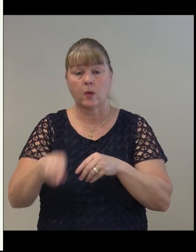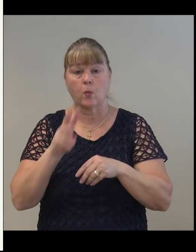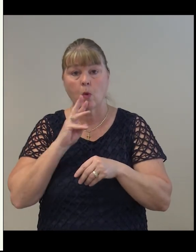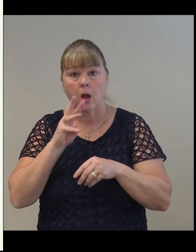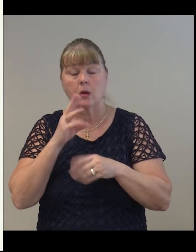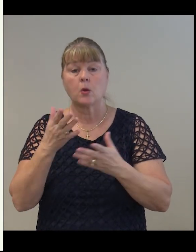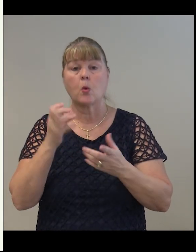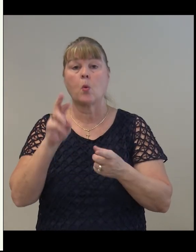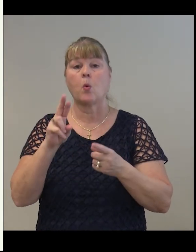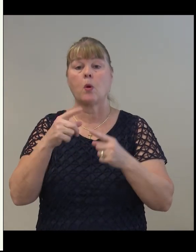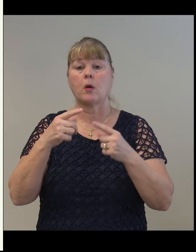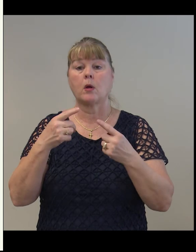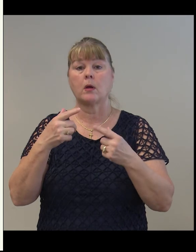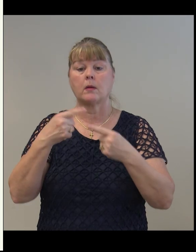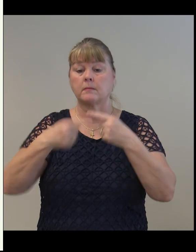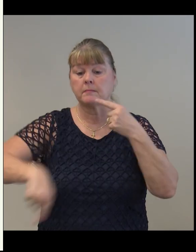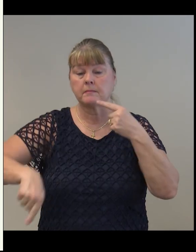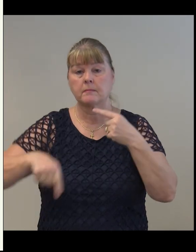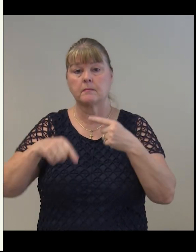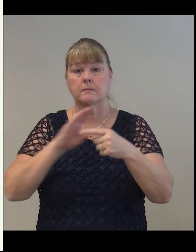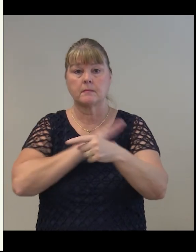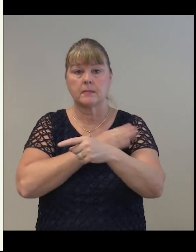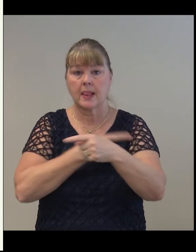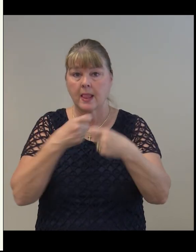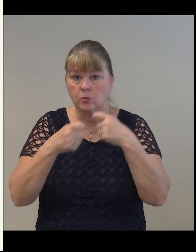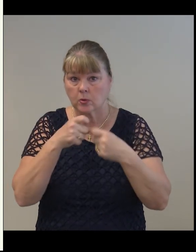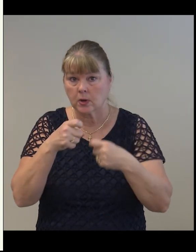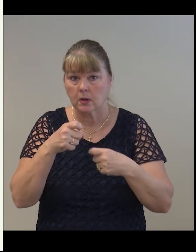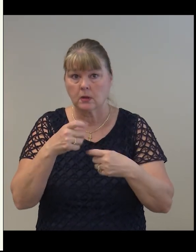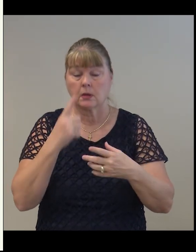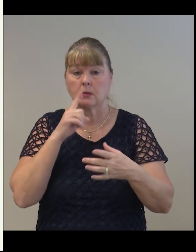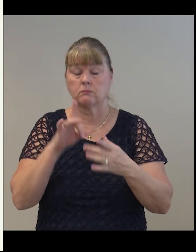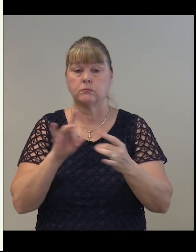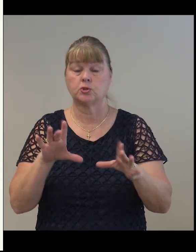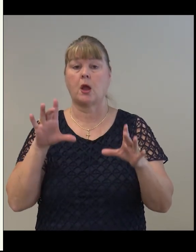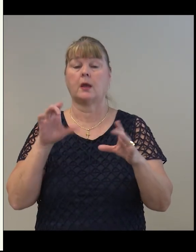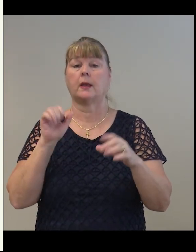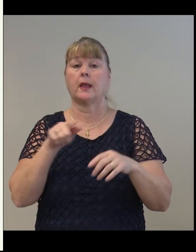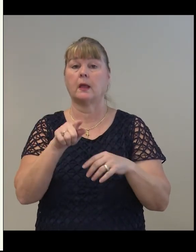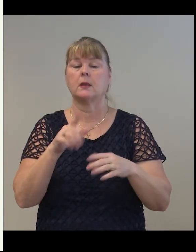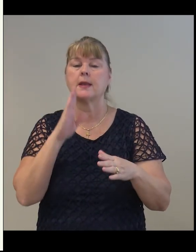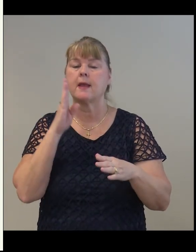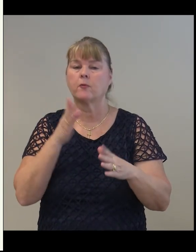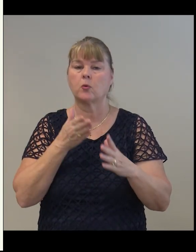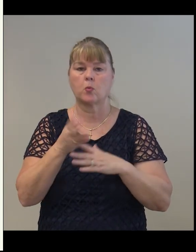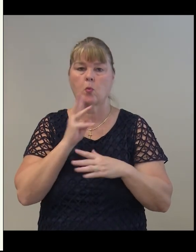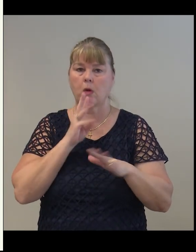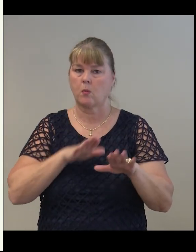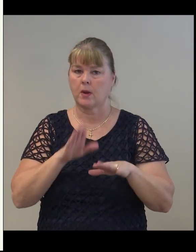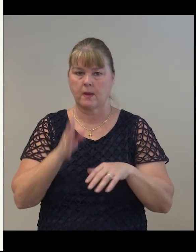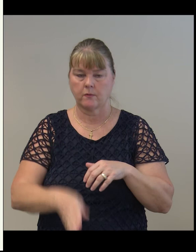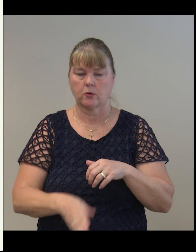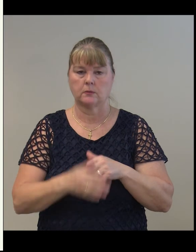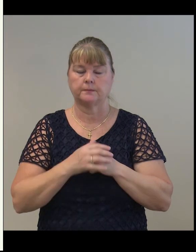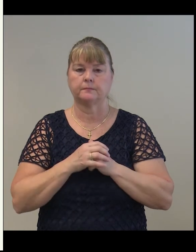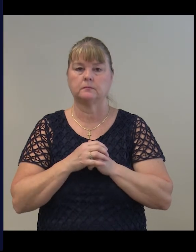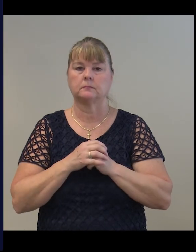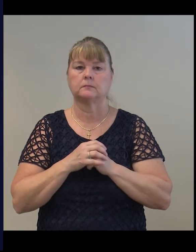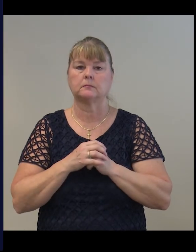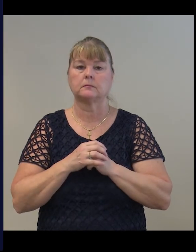displaced, or you could find downed and active power lines, and you could electrocute yourself. Never walk through those